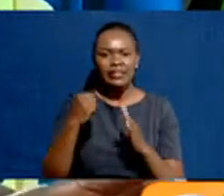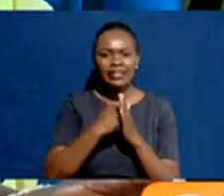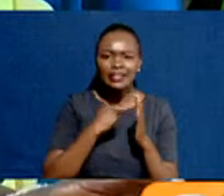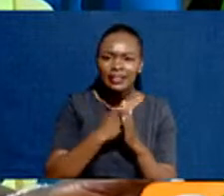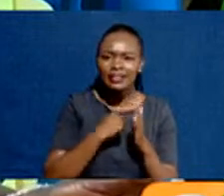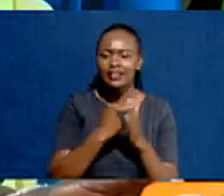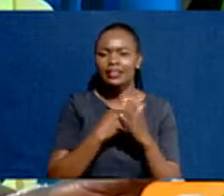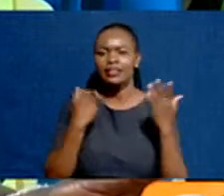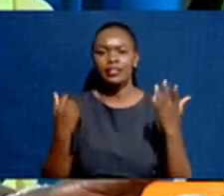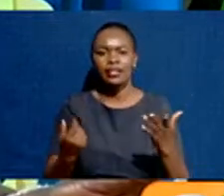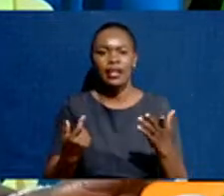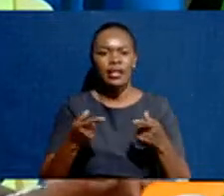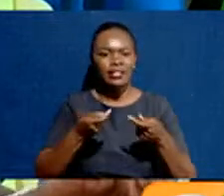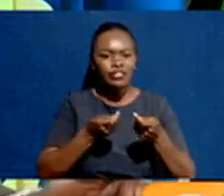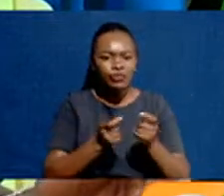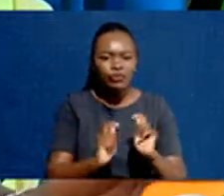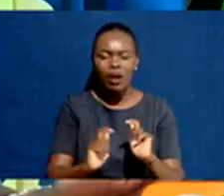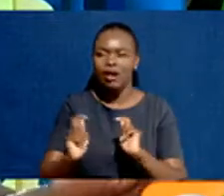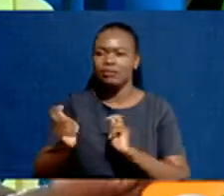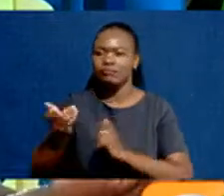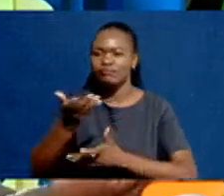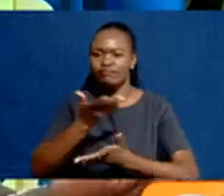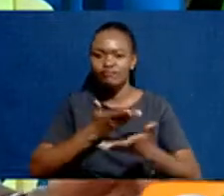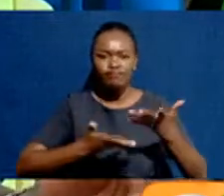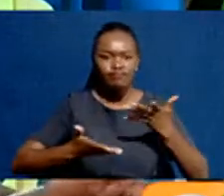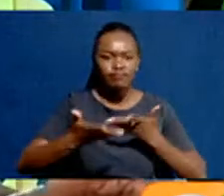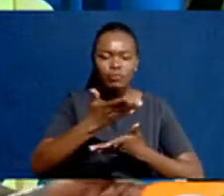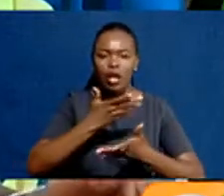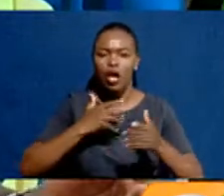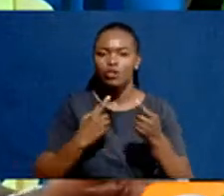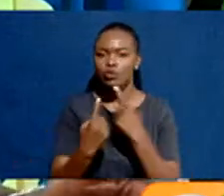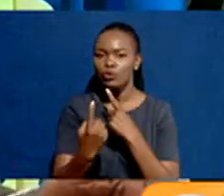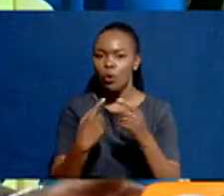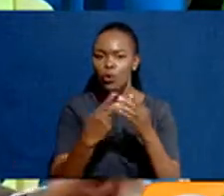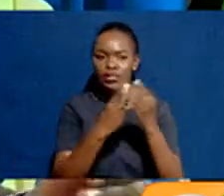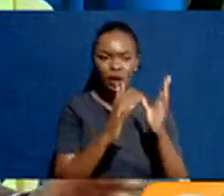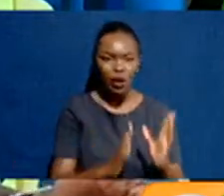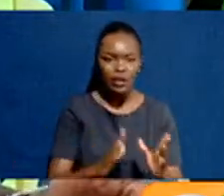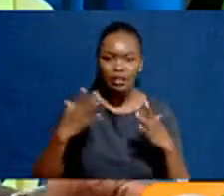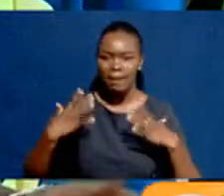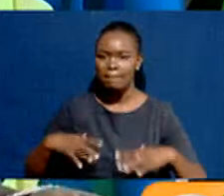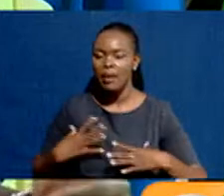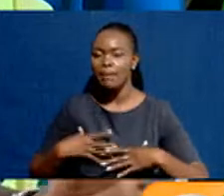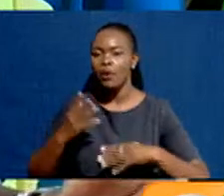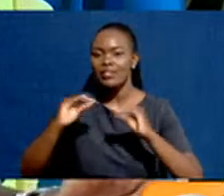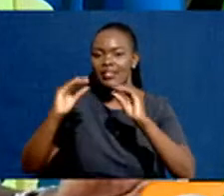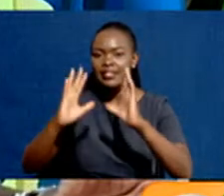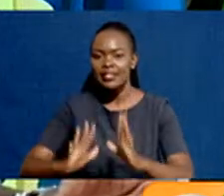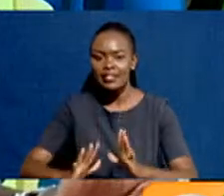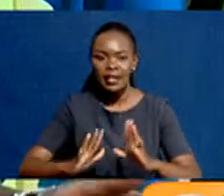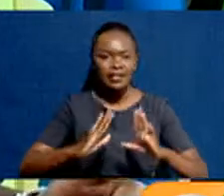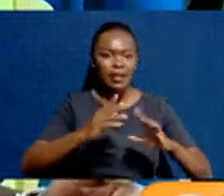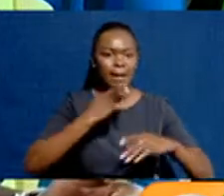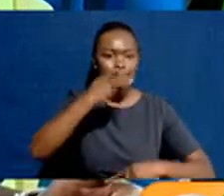traveled the breadth and width of this country and talked to stakeholders, pupils, teachers, parents,